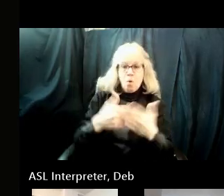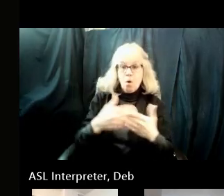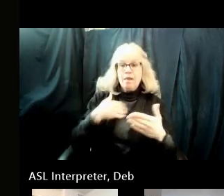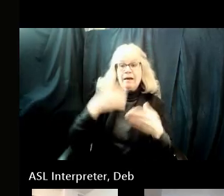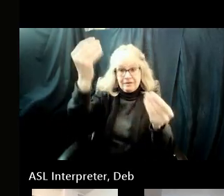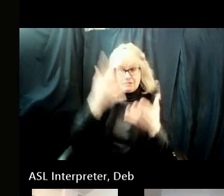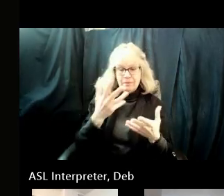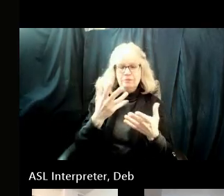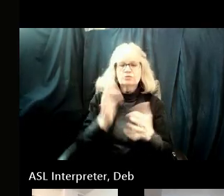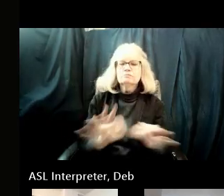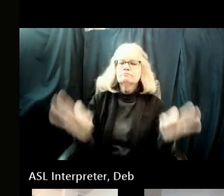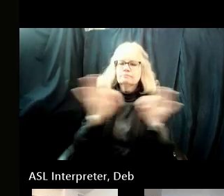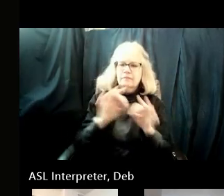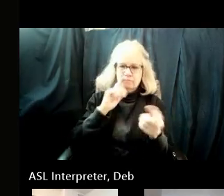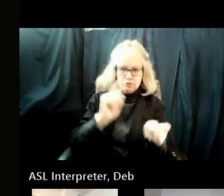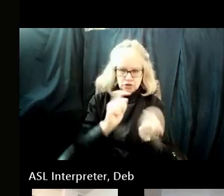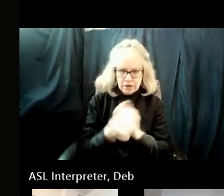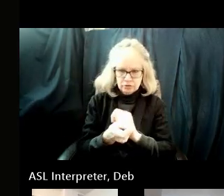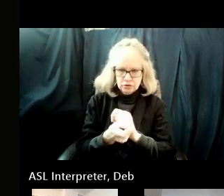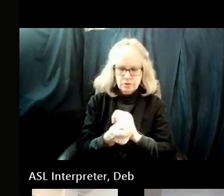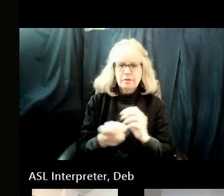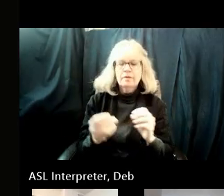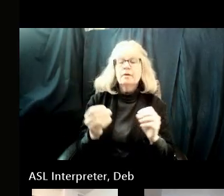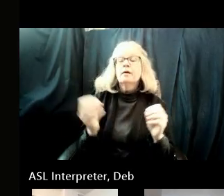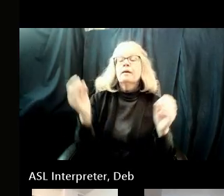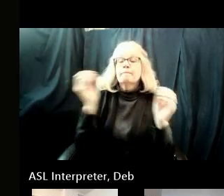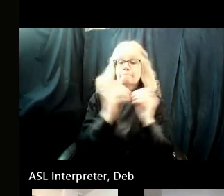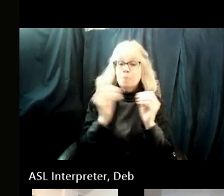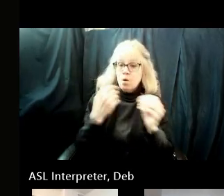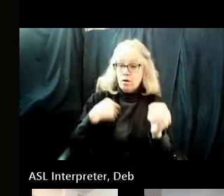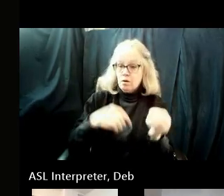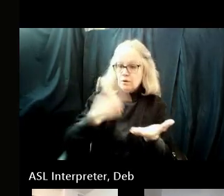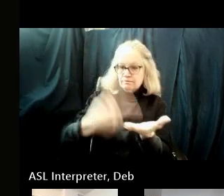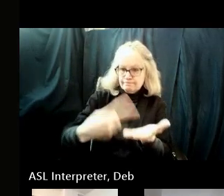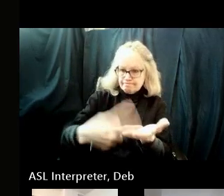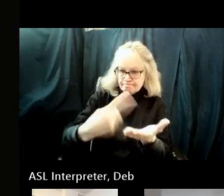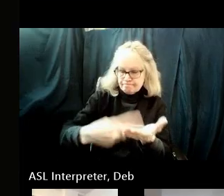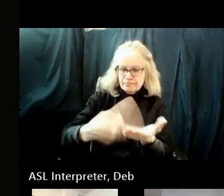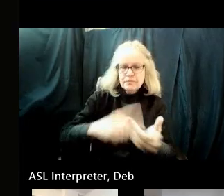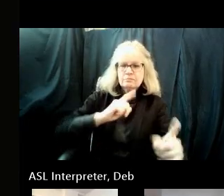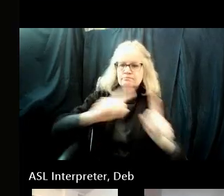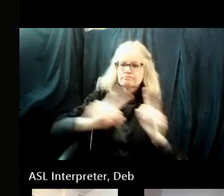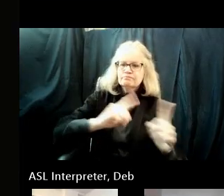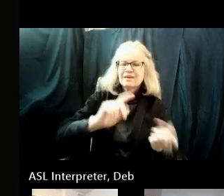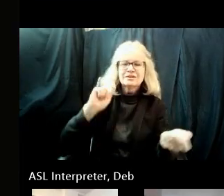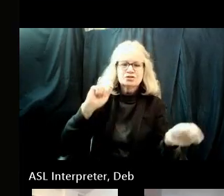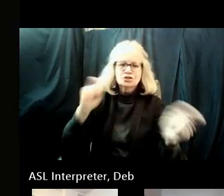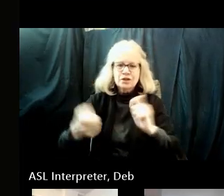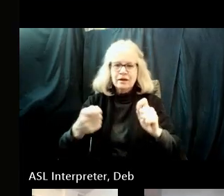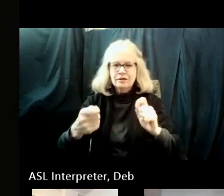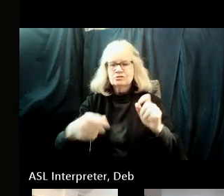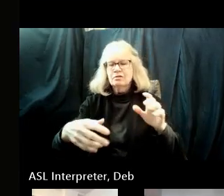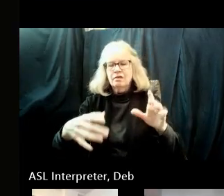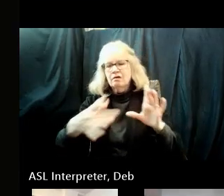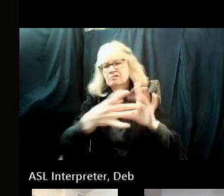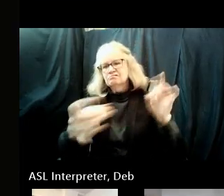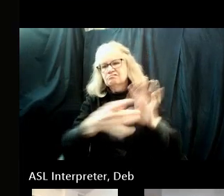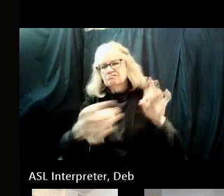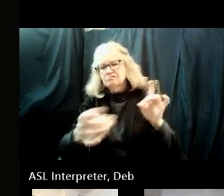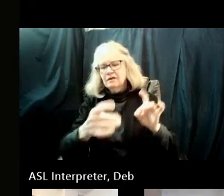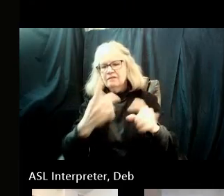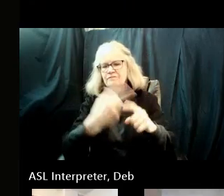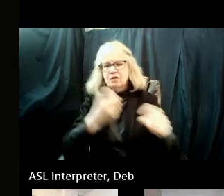change. And the more that we talk about these issues, the more that we change the narrative to these being divisive conversations and rather